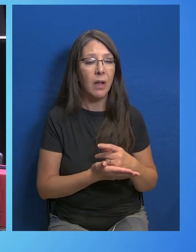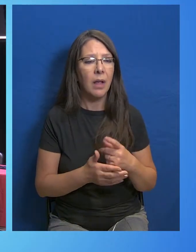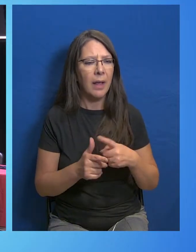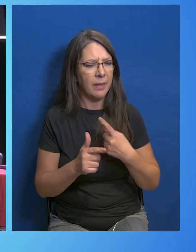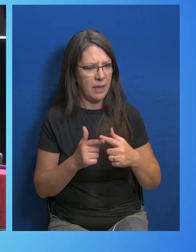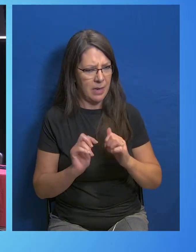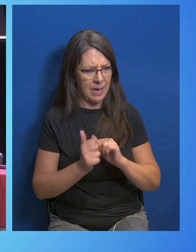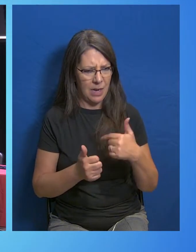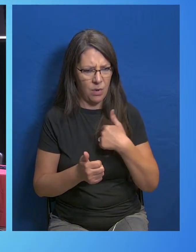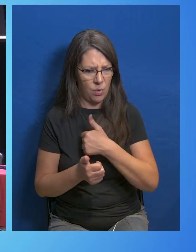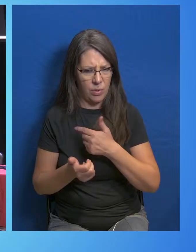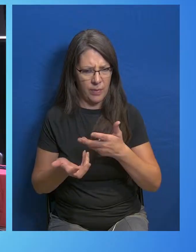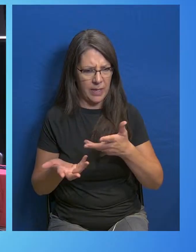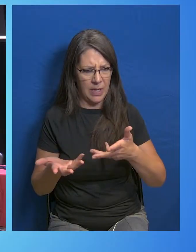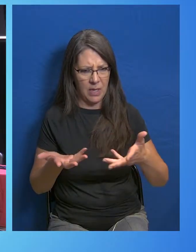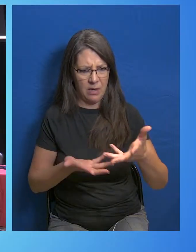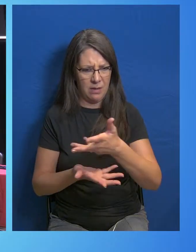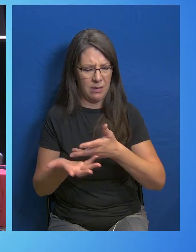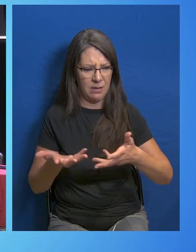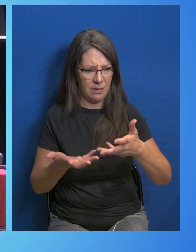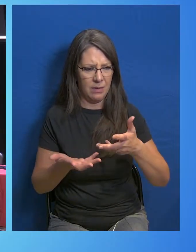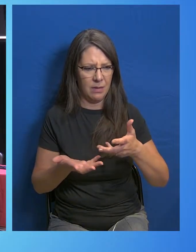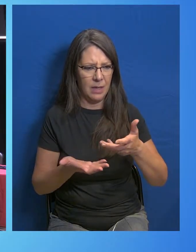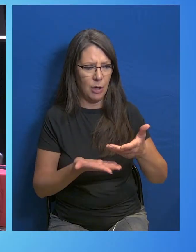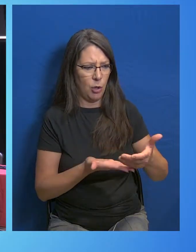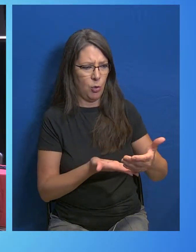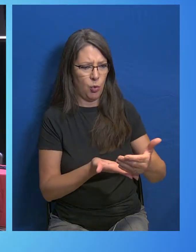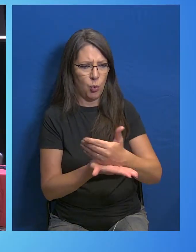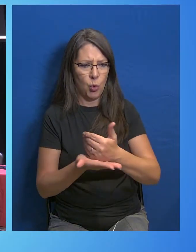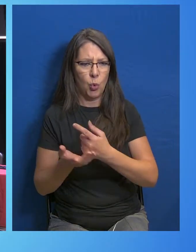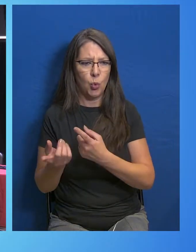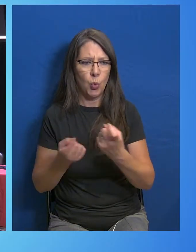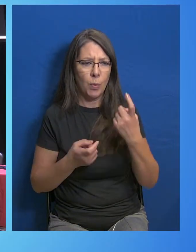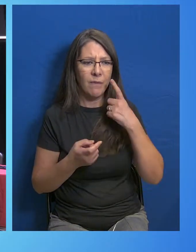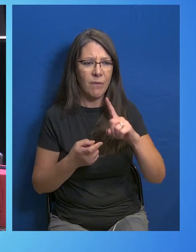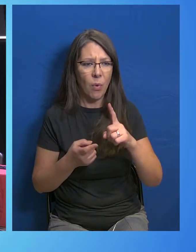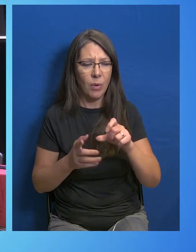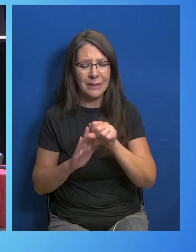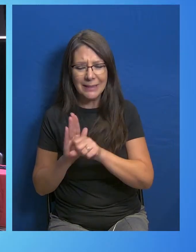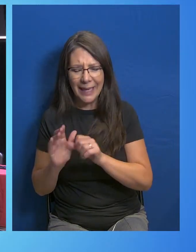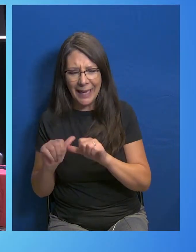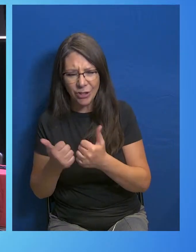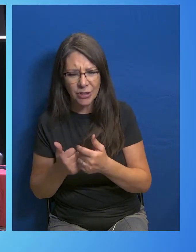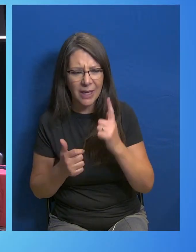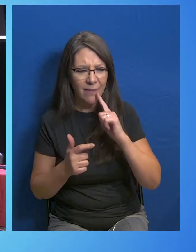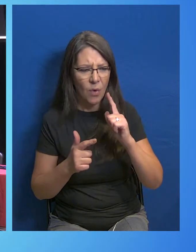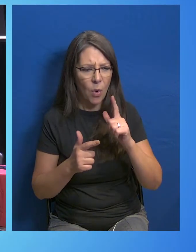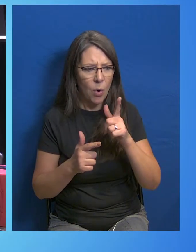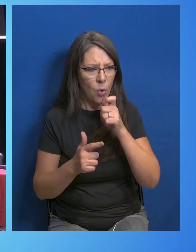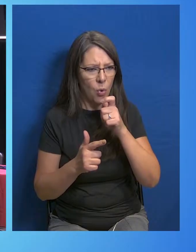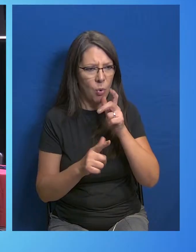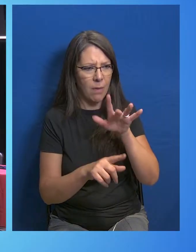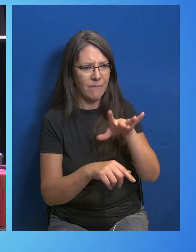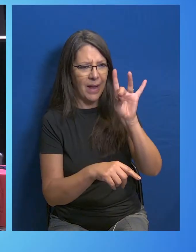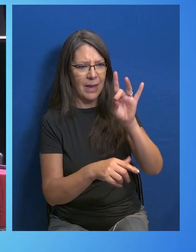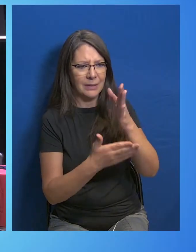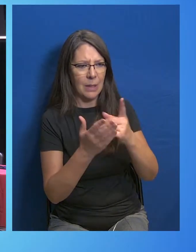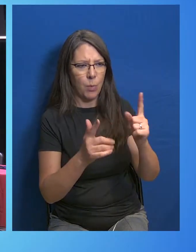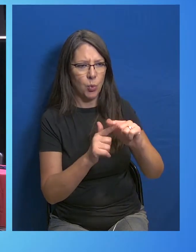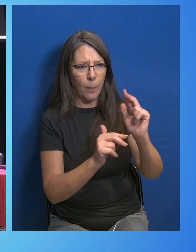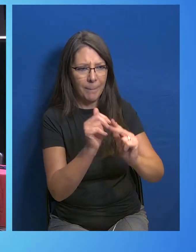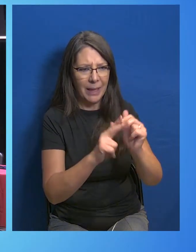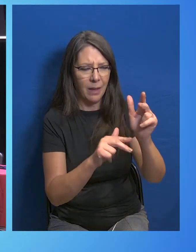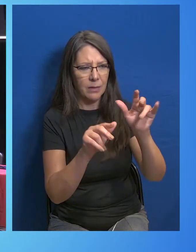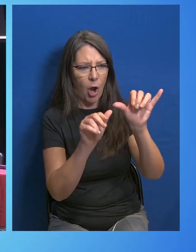through some myriad of state agencies for architecture and whatever all that building stuff is?